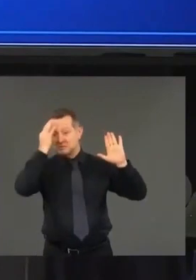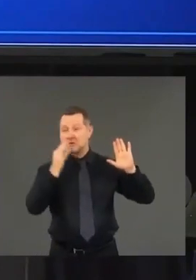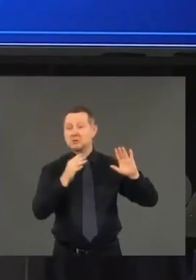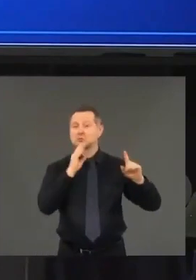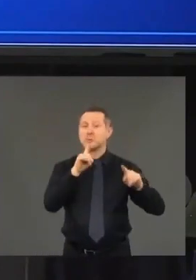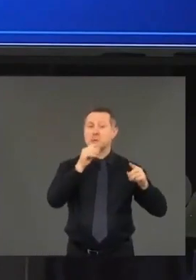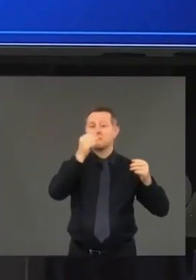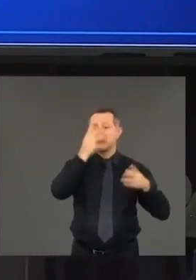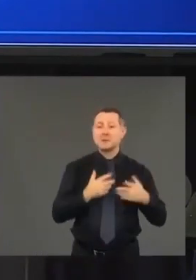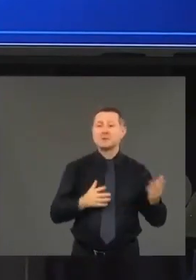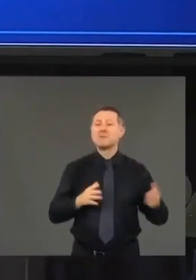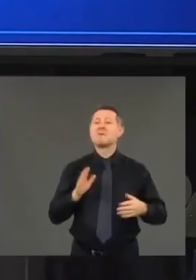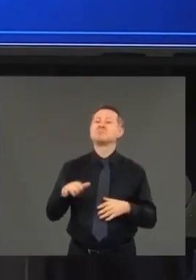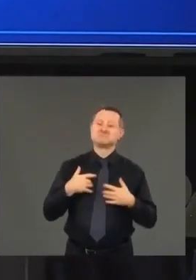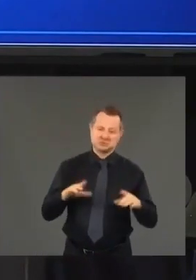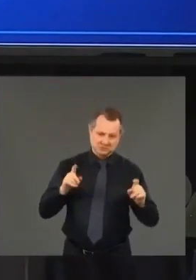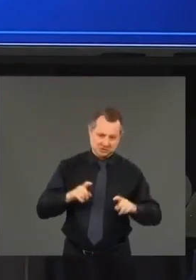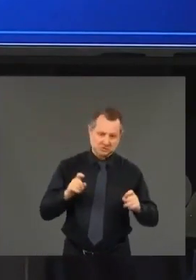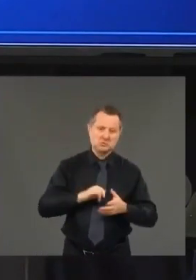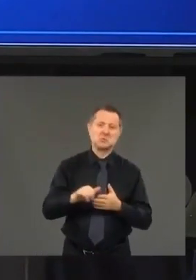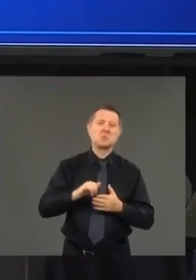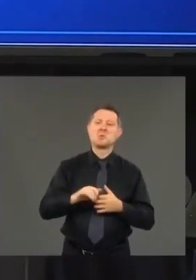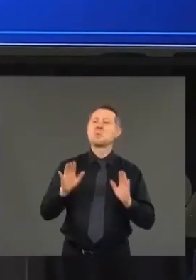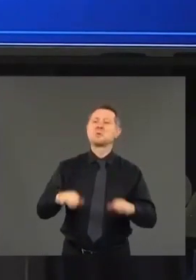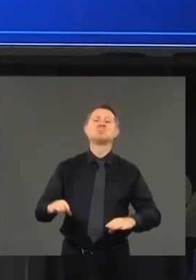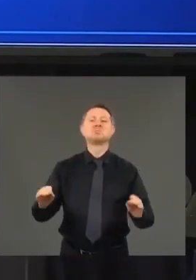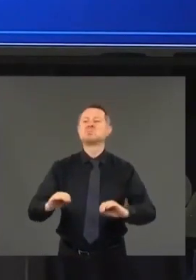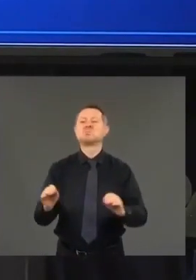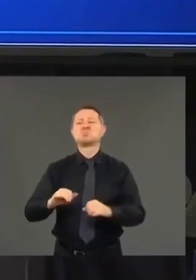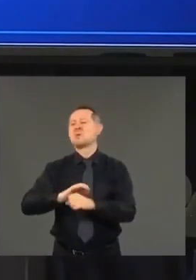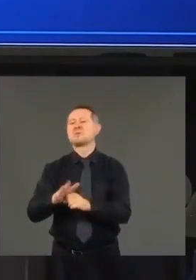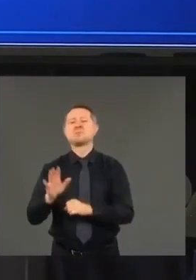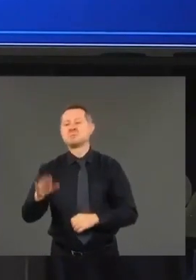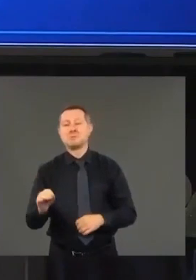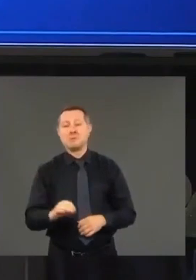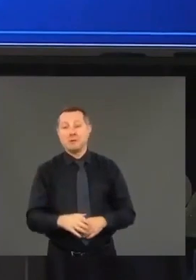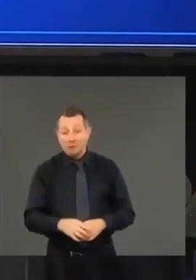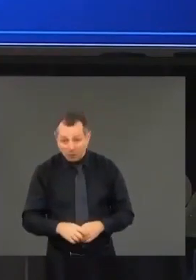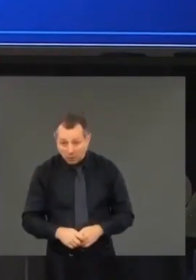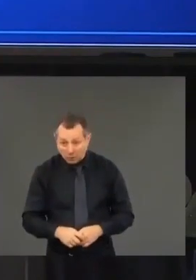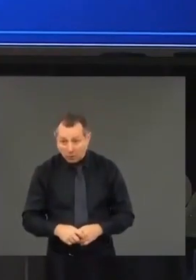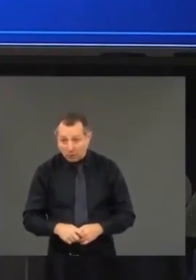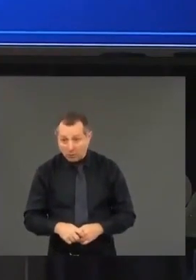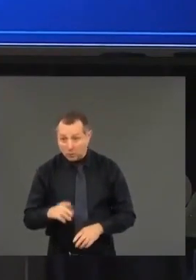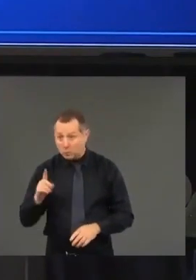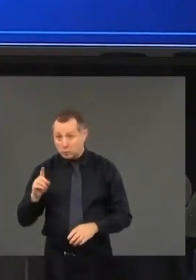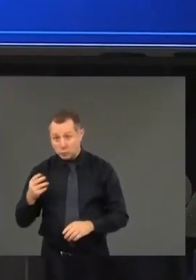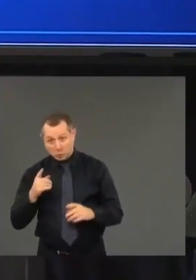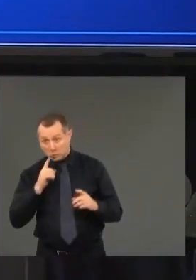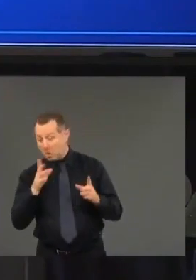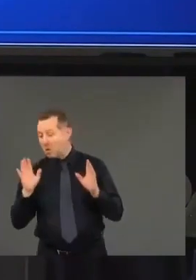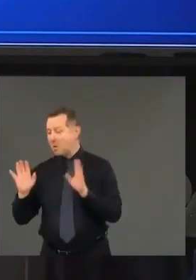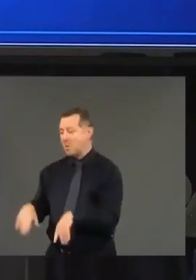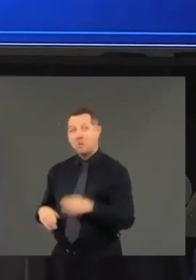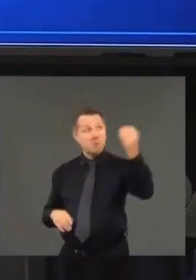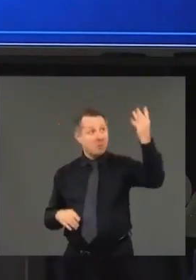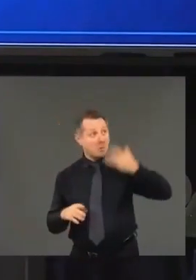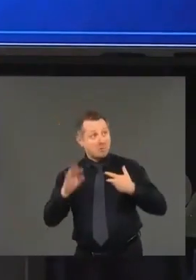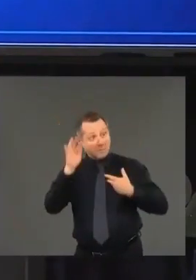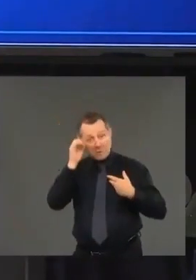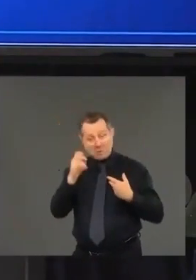saying, we've tested people, New York has no COVID positive cases, and in turn, DOH was telling people of New York we have no COVID positive cases.